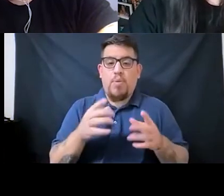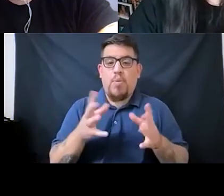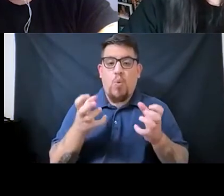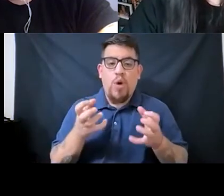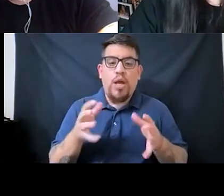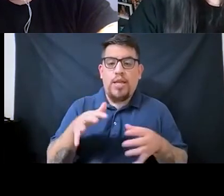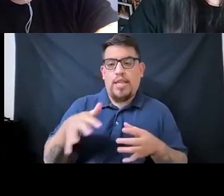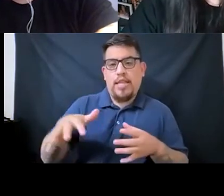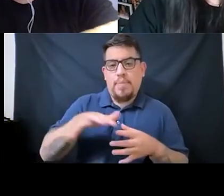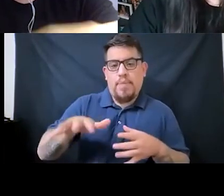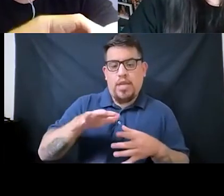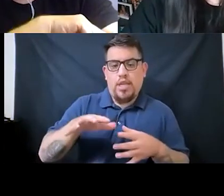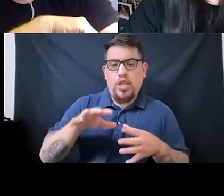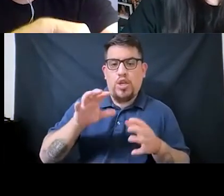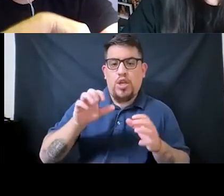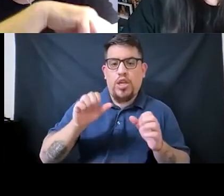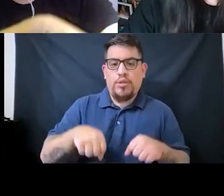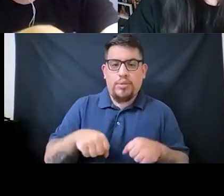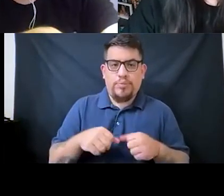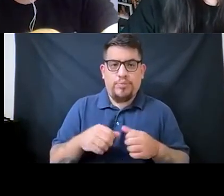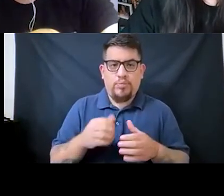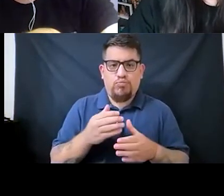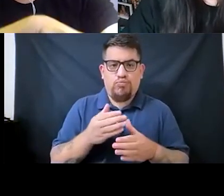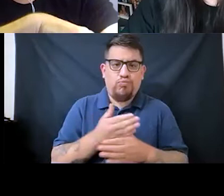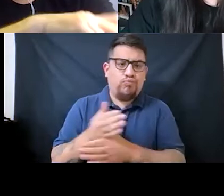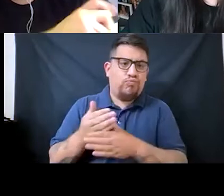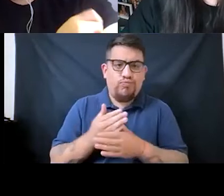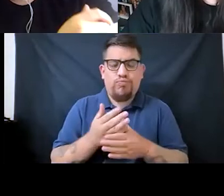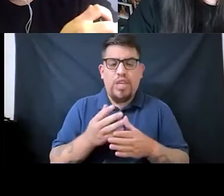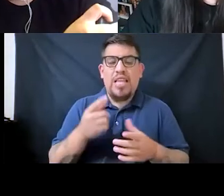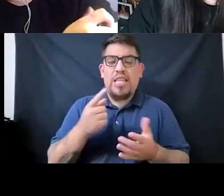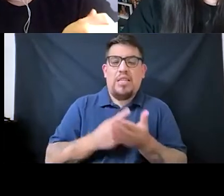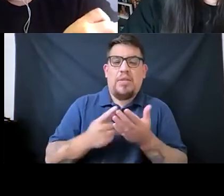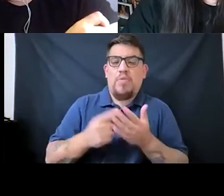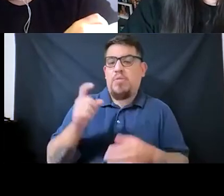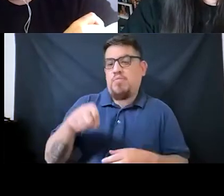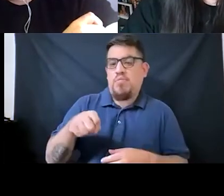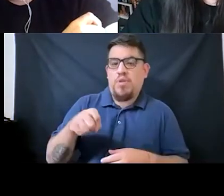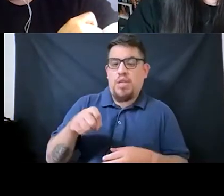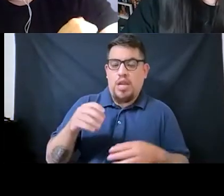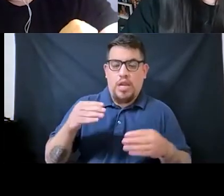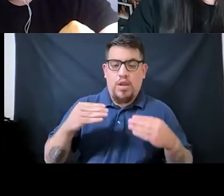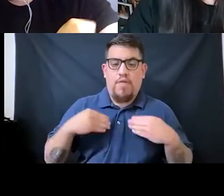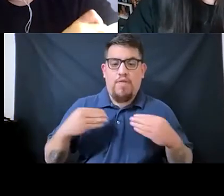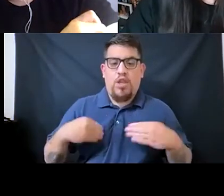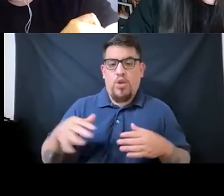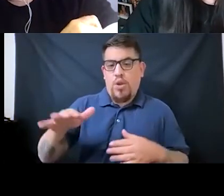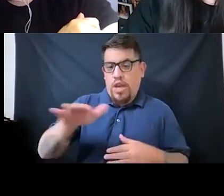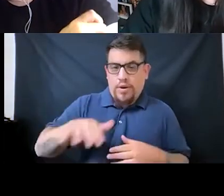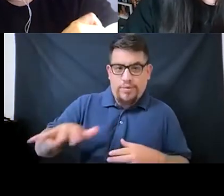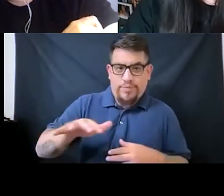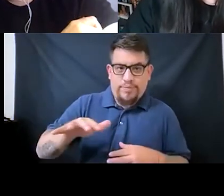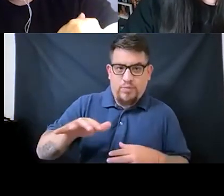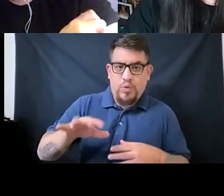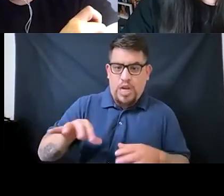space to explore this, because sometimes you just need to get out of your physical area. I mean, we're all like kind of locked